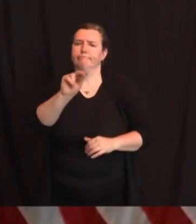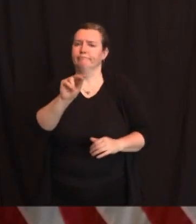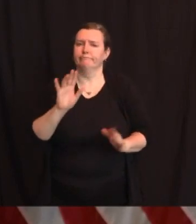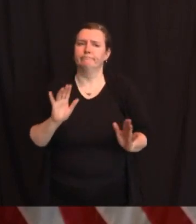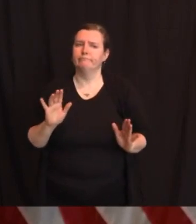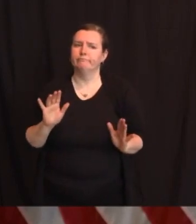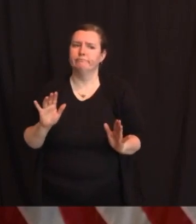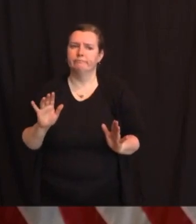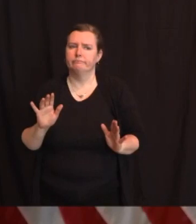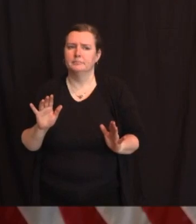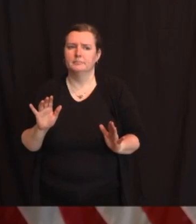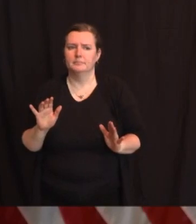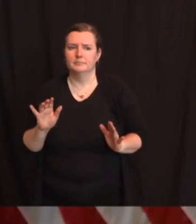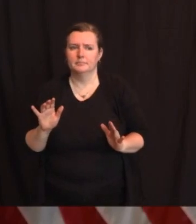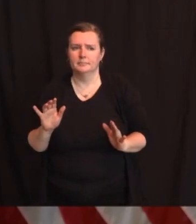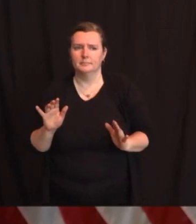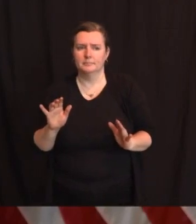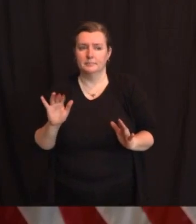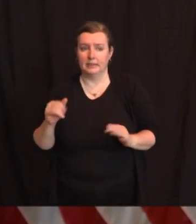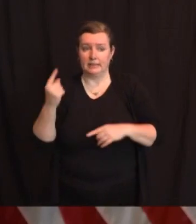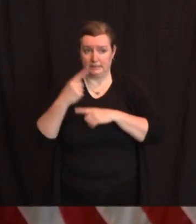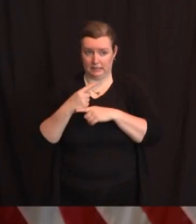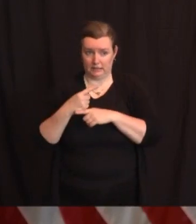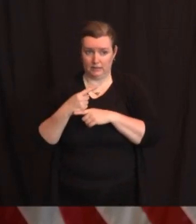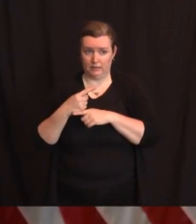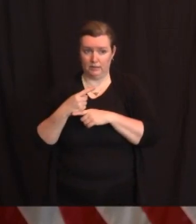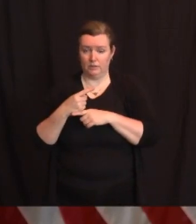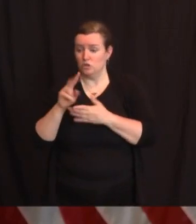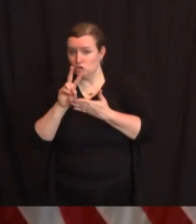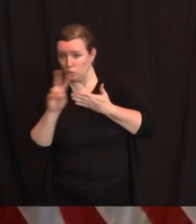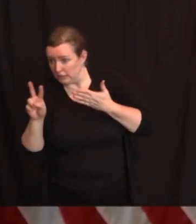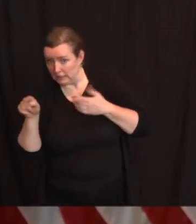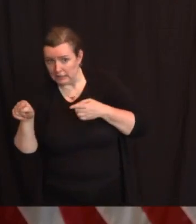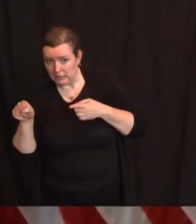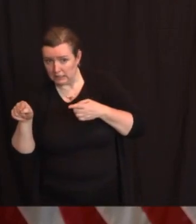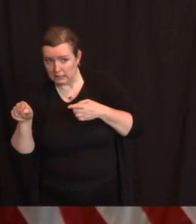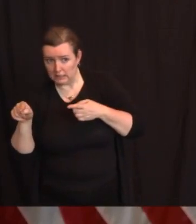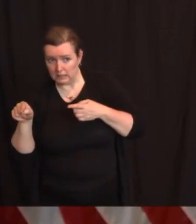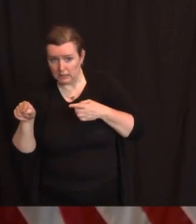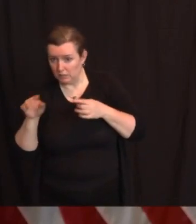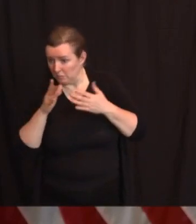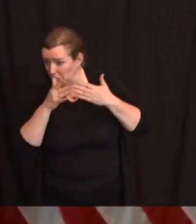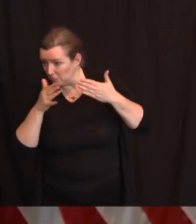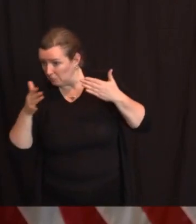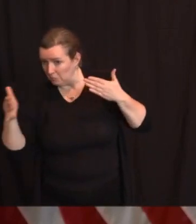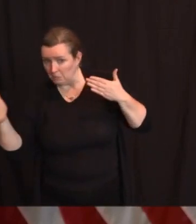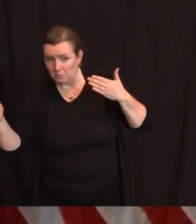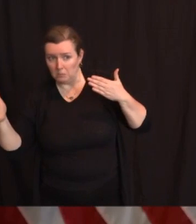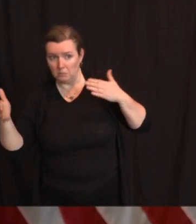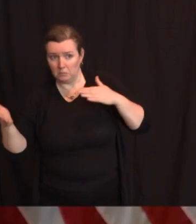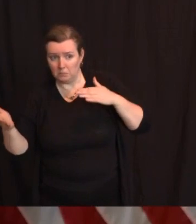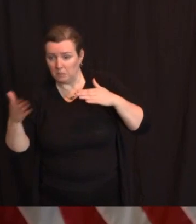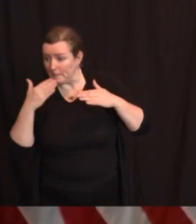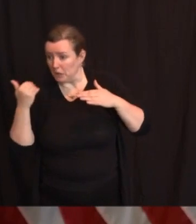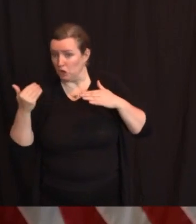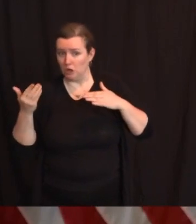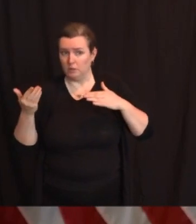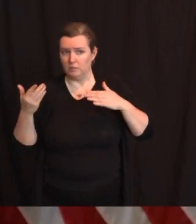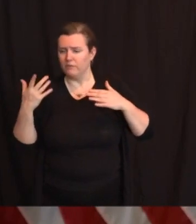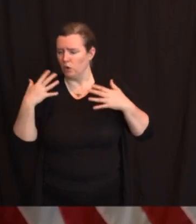day versus 14 days later, you get an enormous public health benefit from that. And that's something that we pay, Judy, I don't want to put words in your mouth,